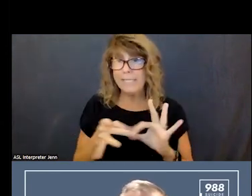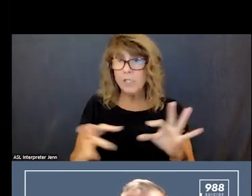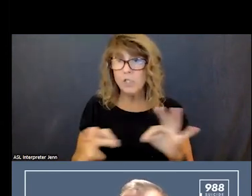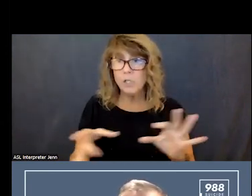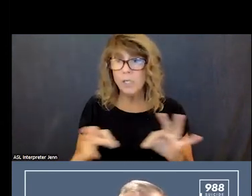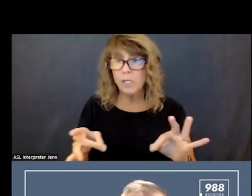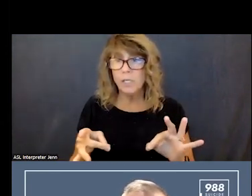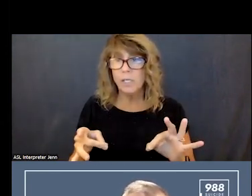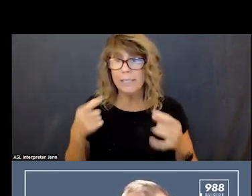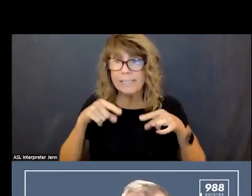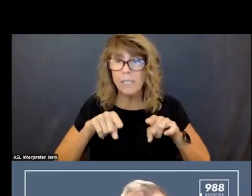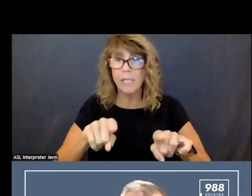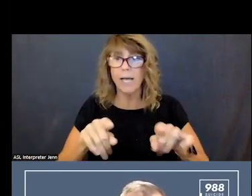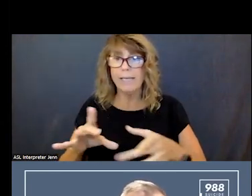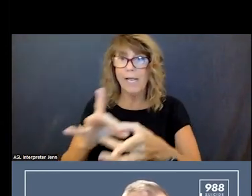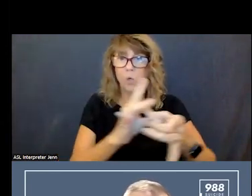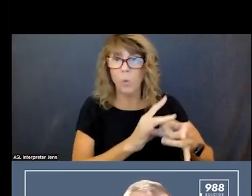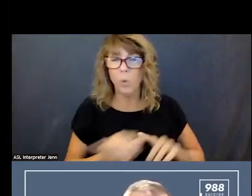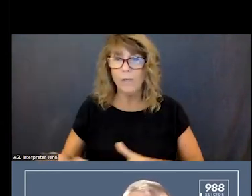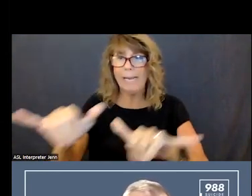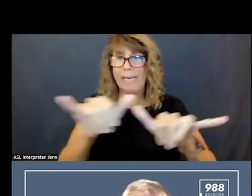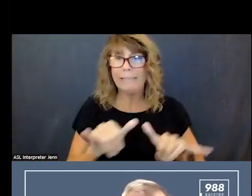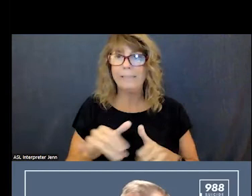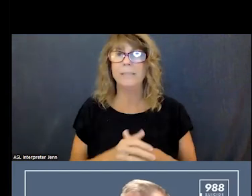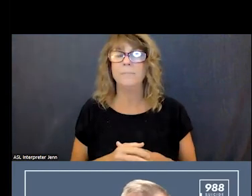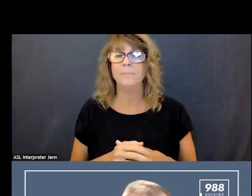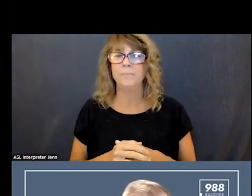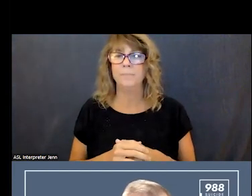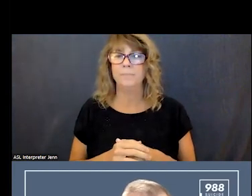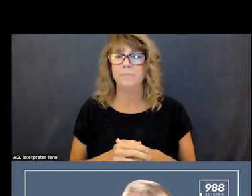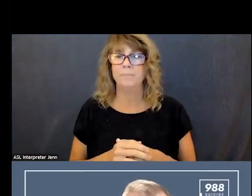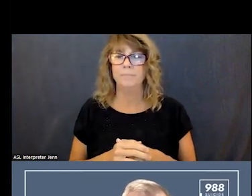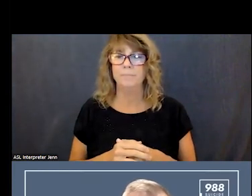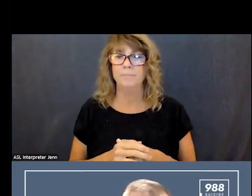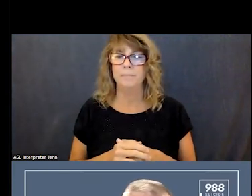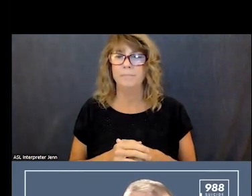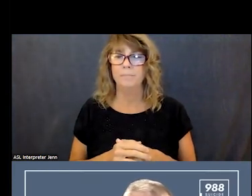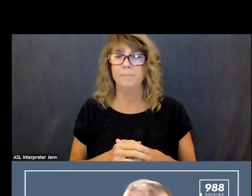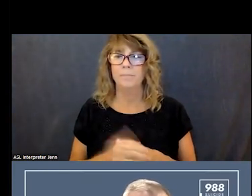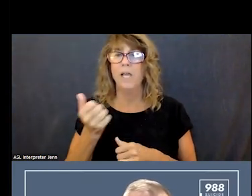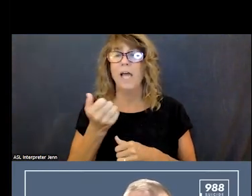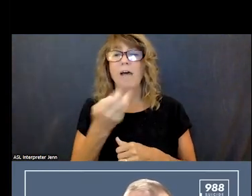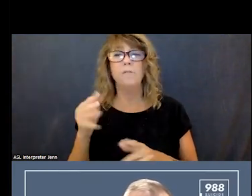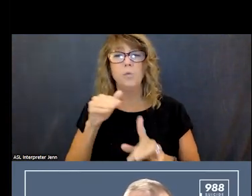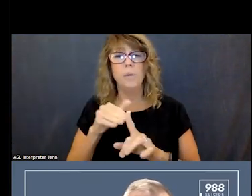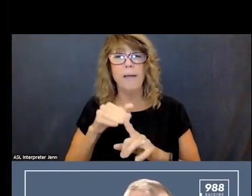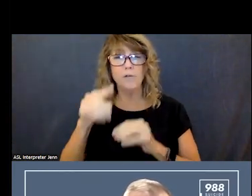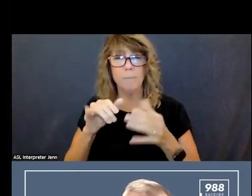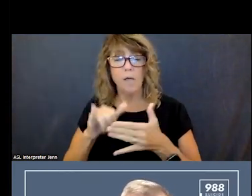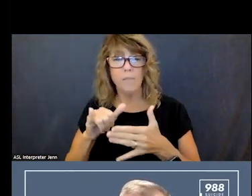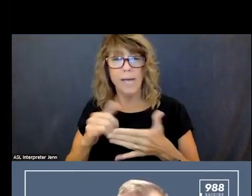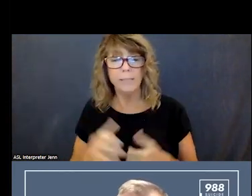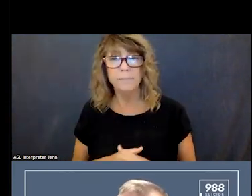is aligned and coordinated. And in that spirit, a couple of reminders